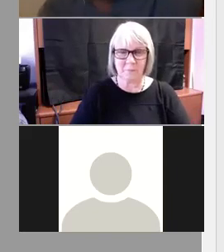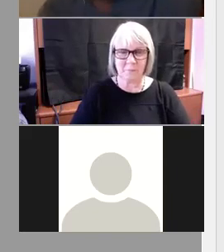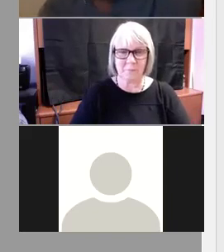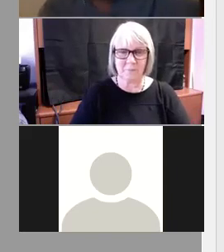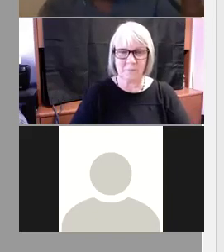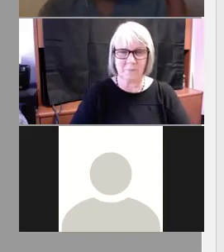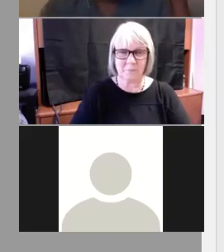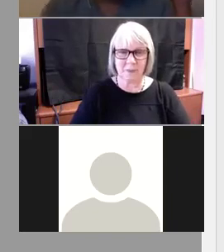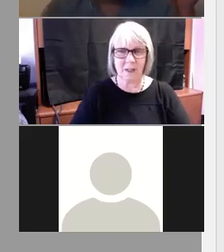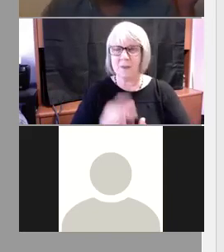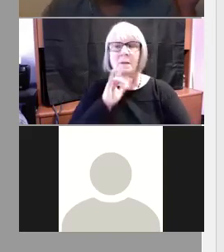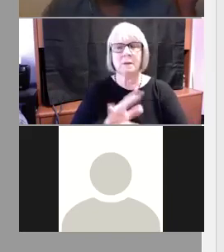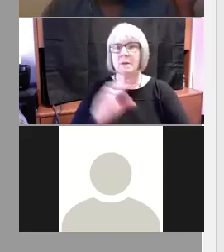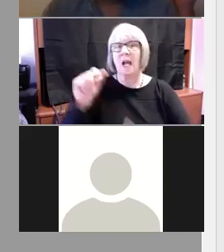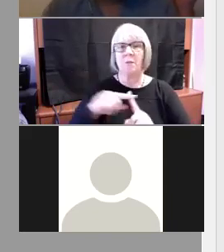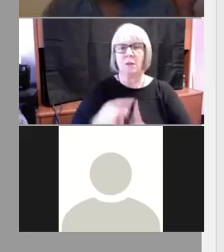That is a guarantee that I'm going to give.